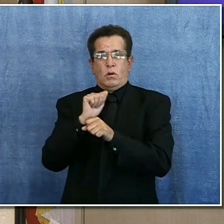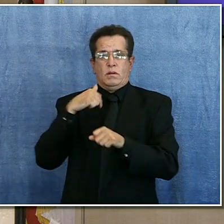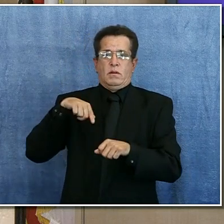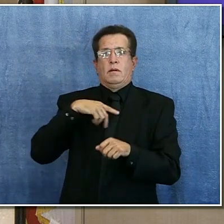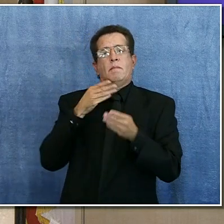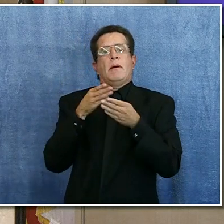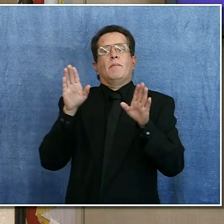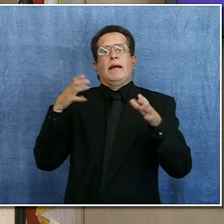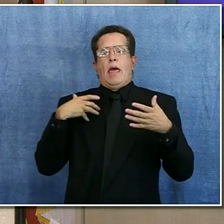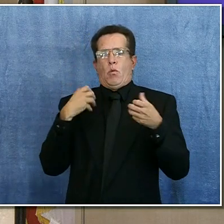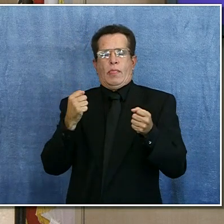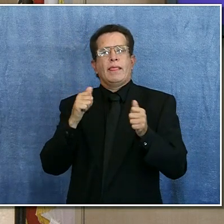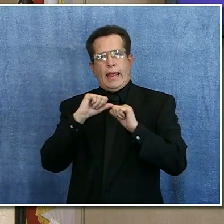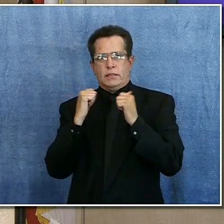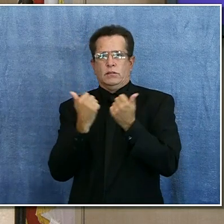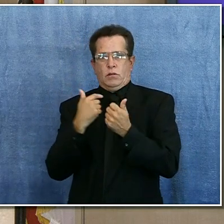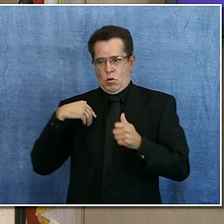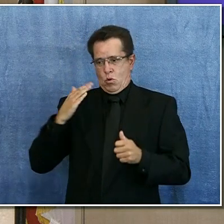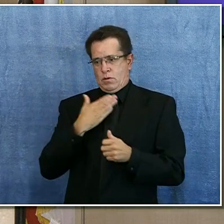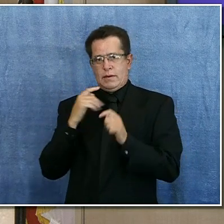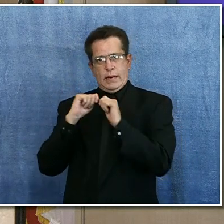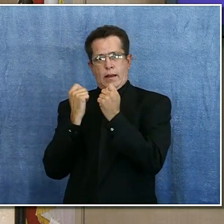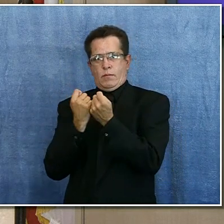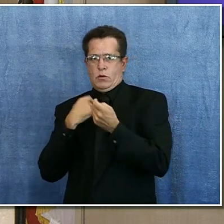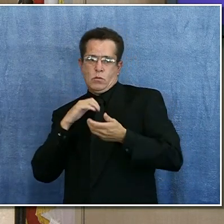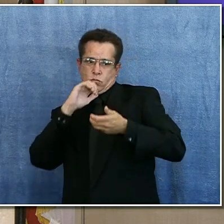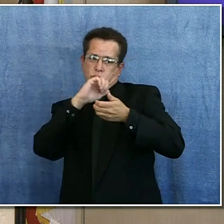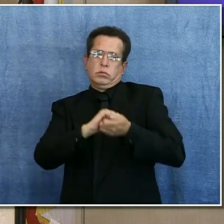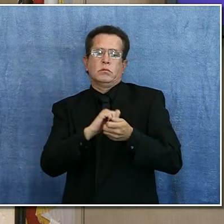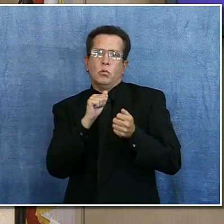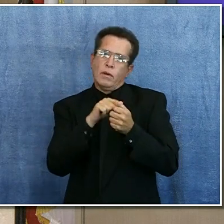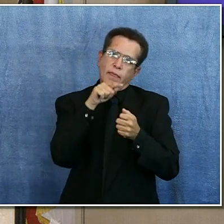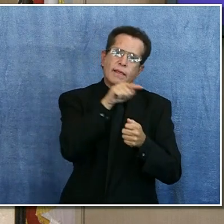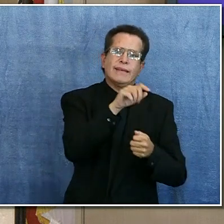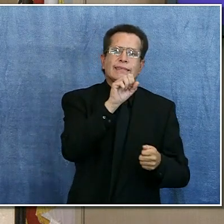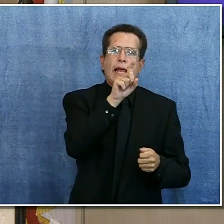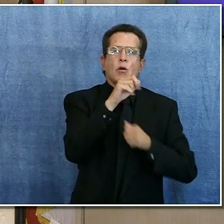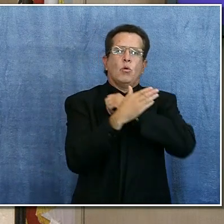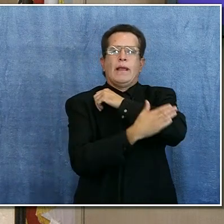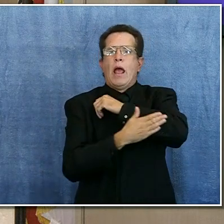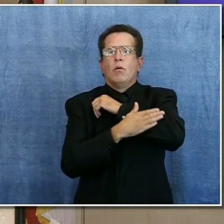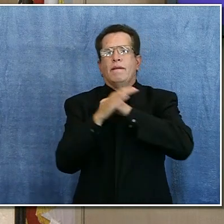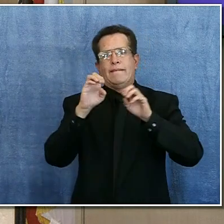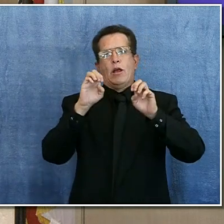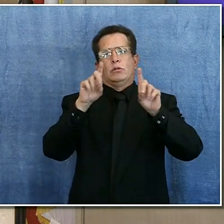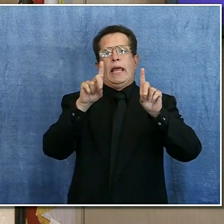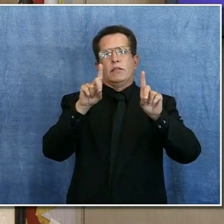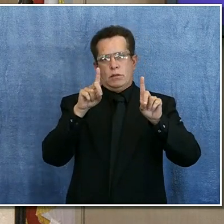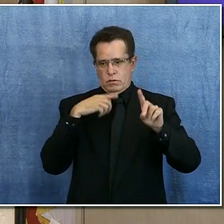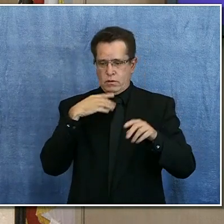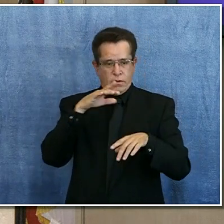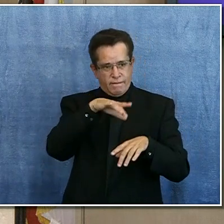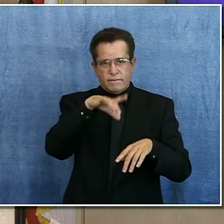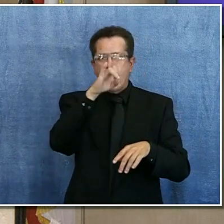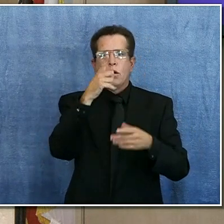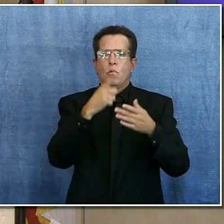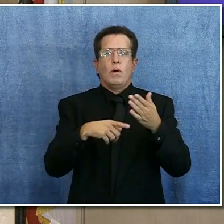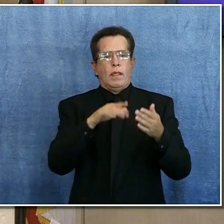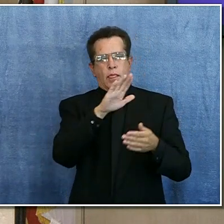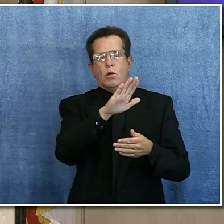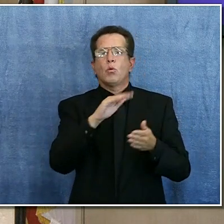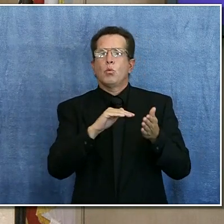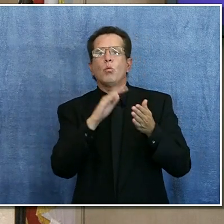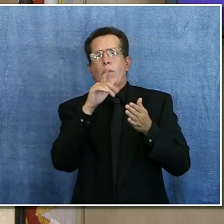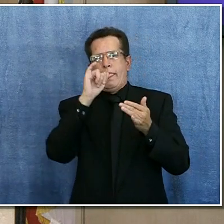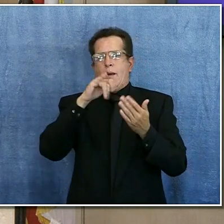agency, our safe reopening team. We are working closely with the San Diego County Office of Education to finalize what the waiver process will look